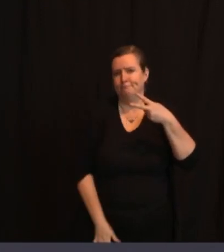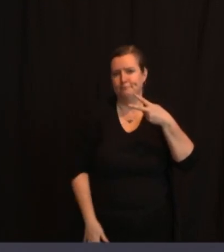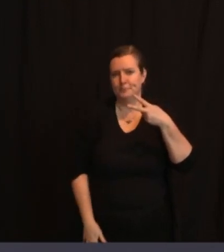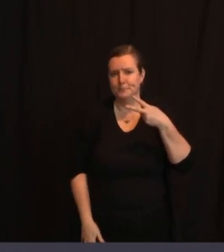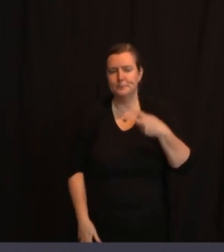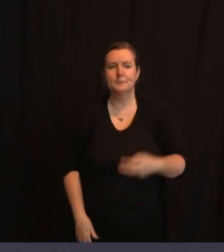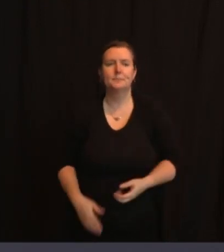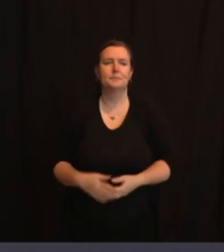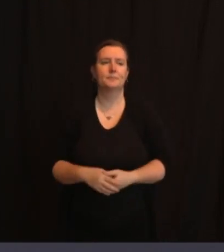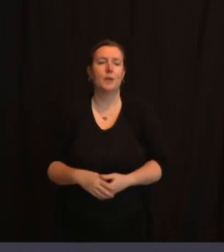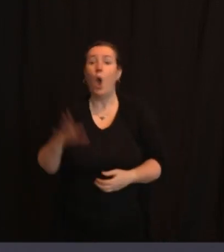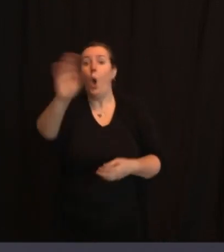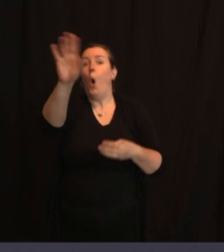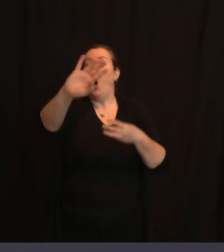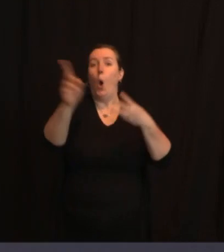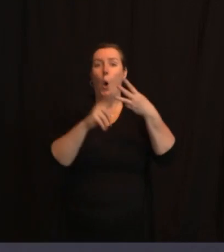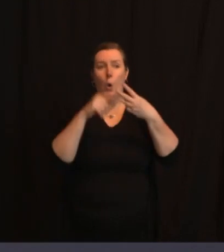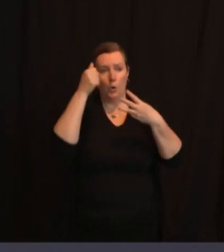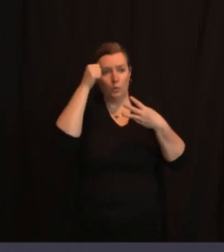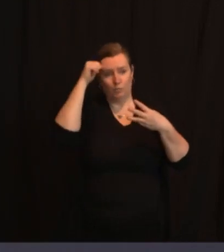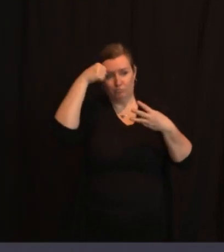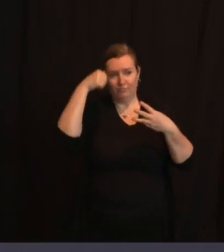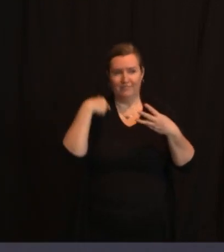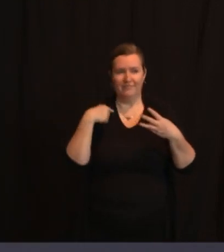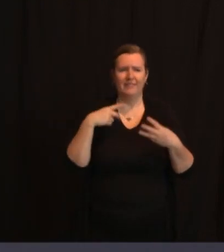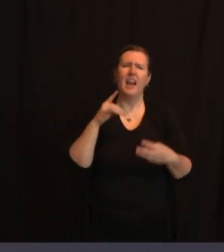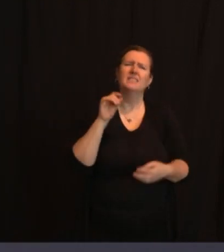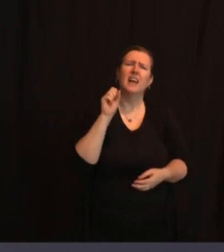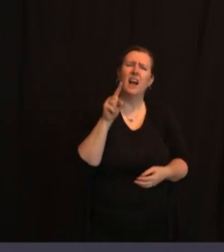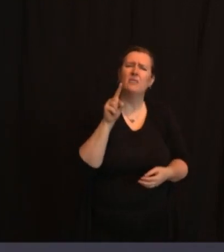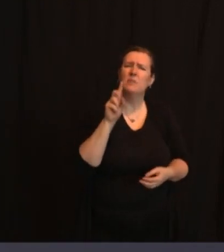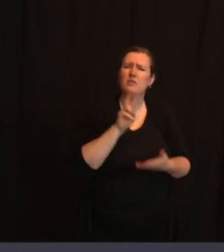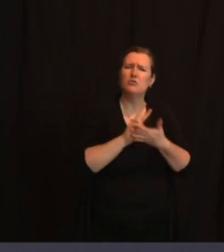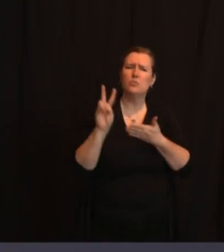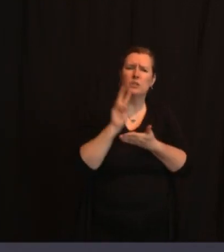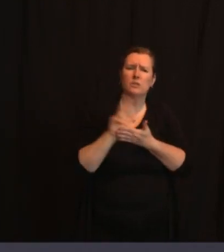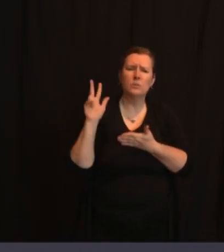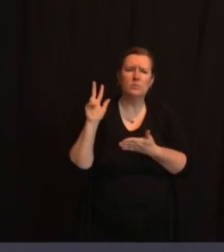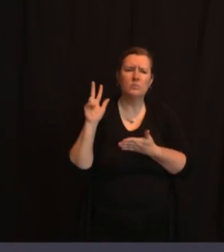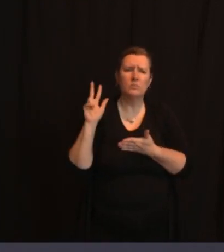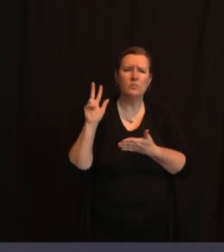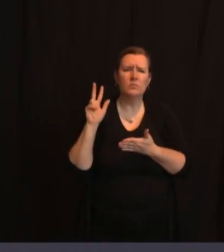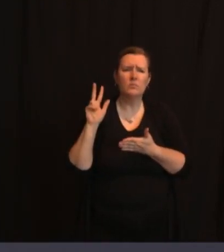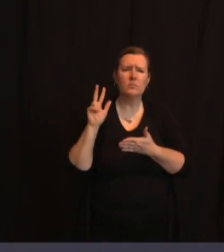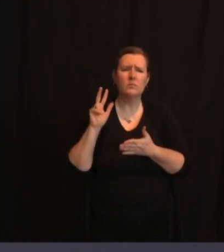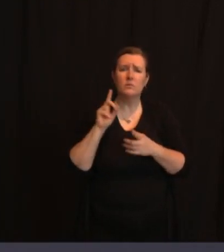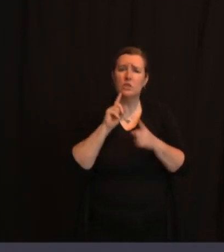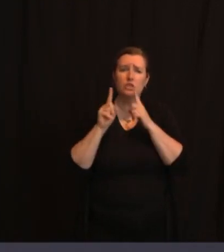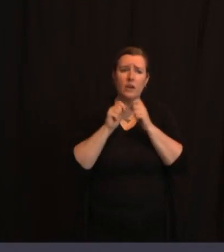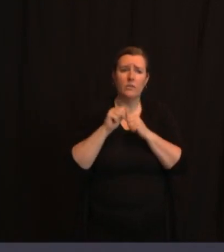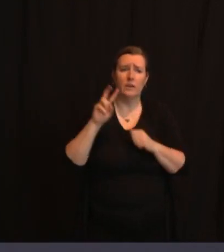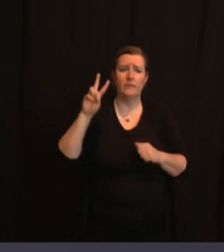Oh, right. I asked you this a few weeks ago, but have you spoken with Vice President Biden